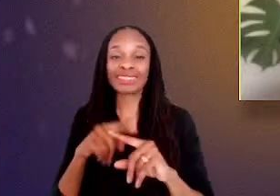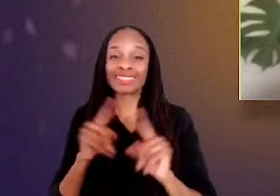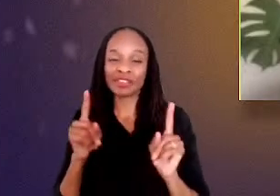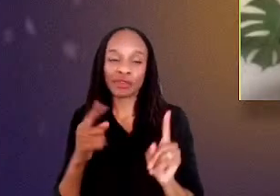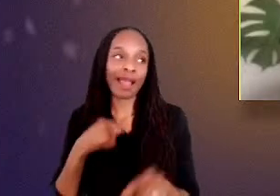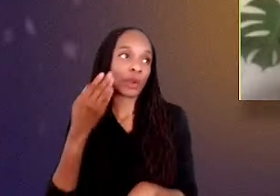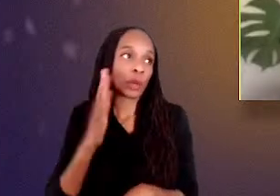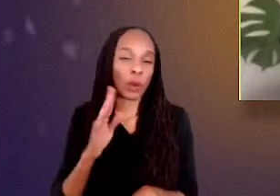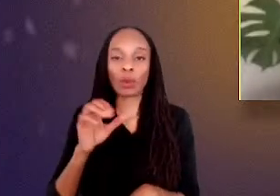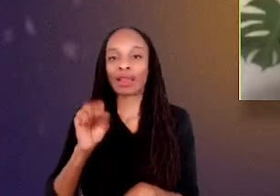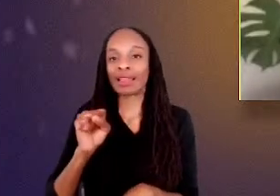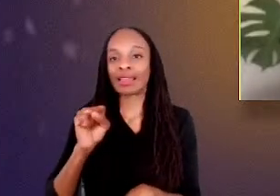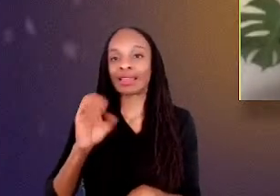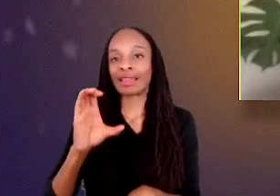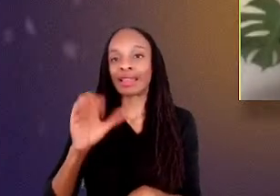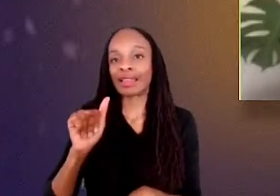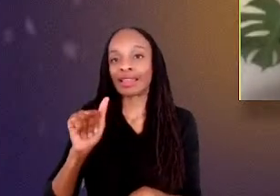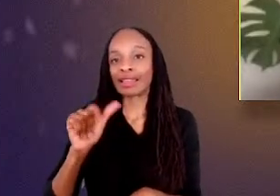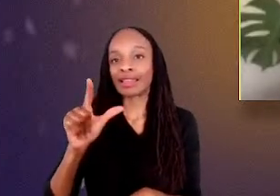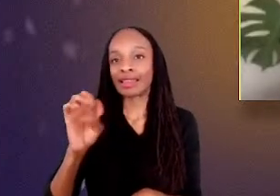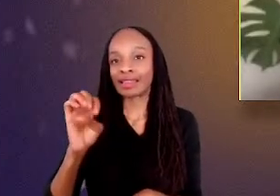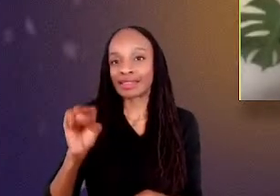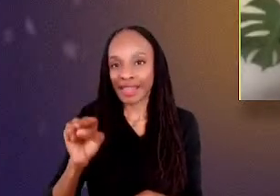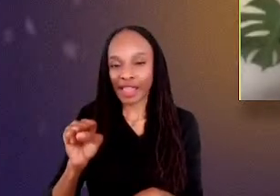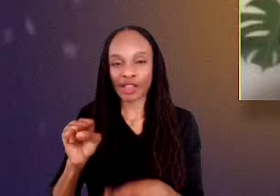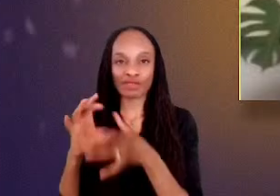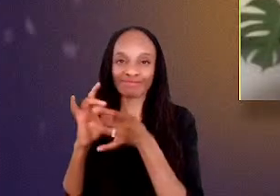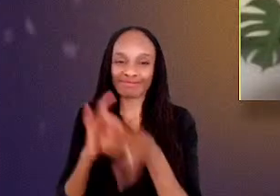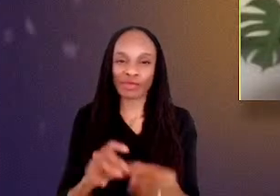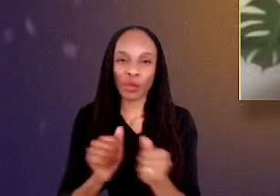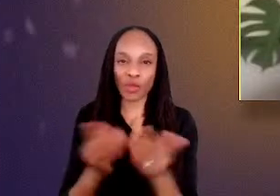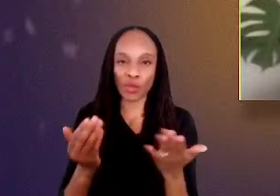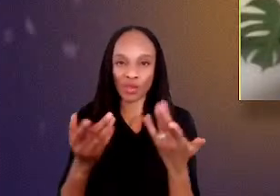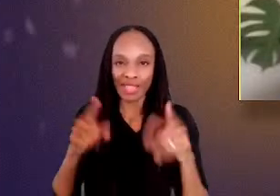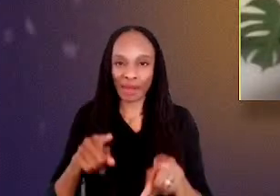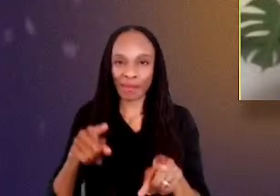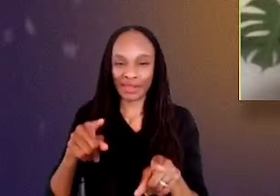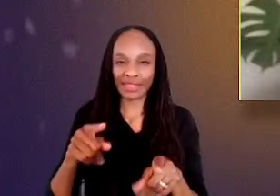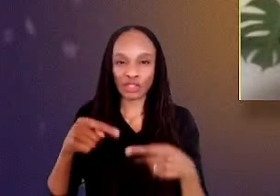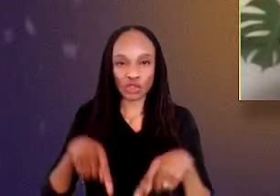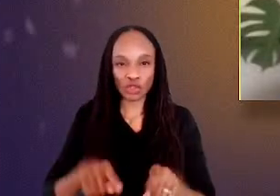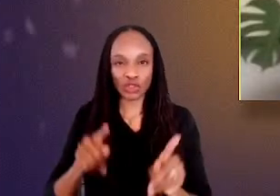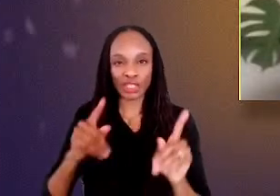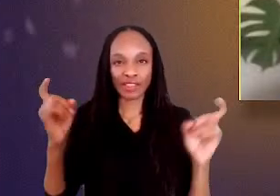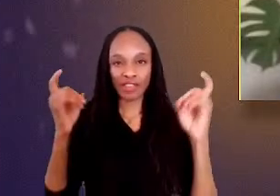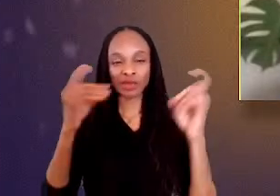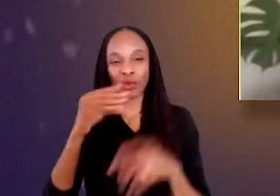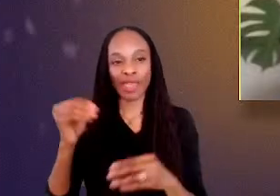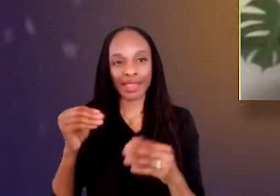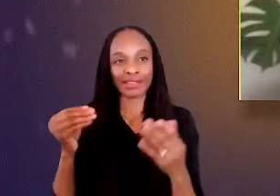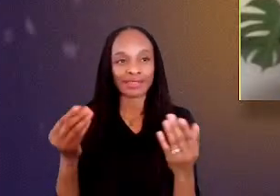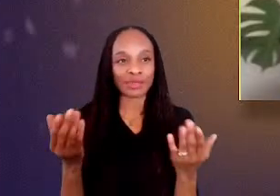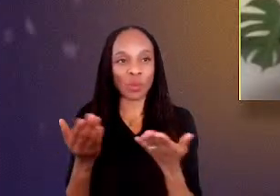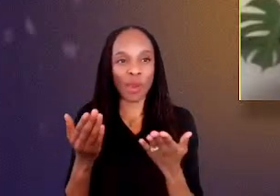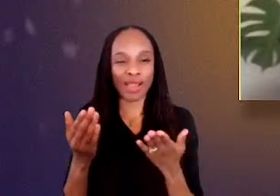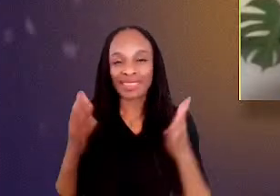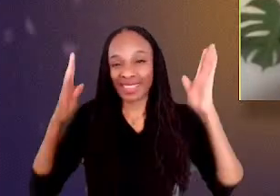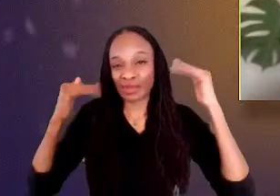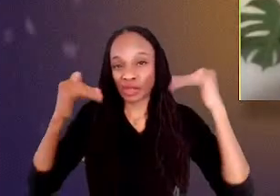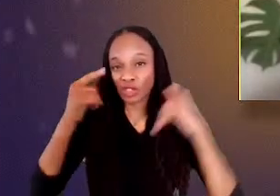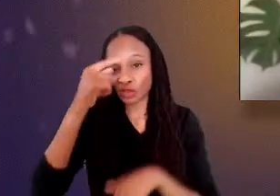don't know, scales in terms of what's happening during the festival and how their expectations for what the festival will